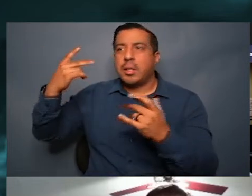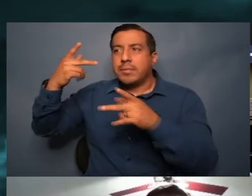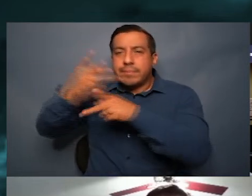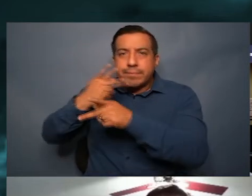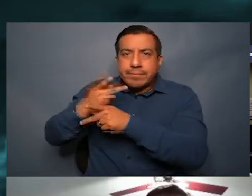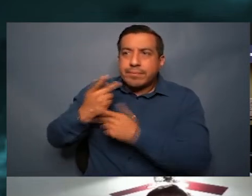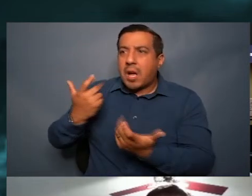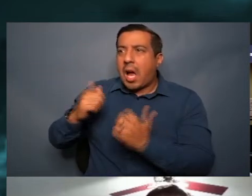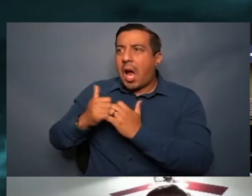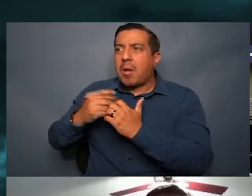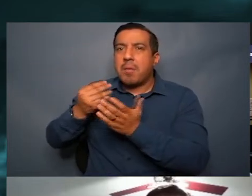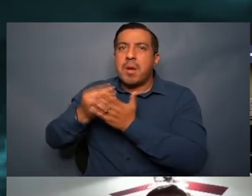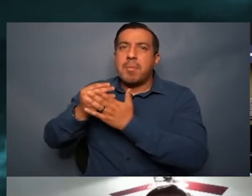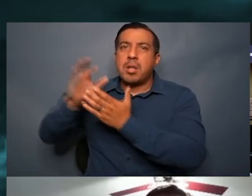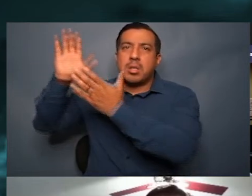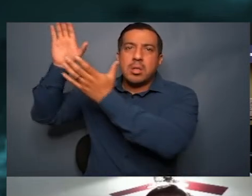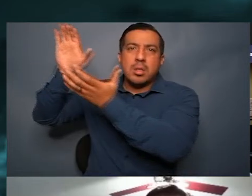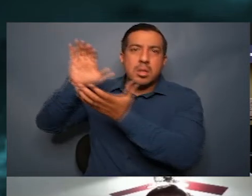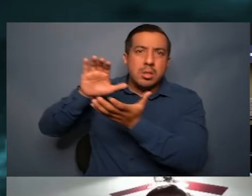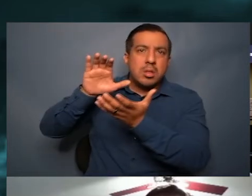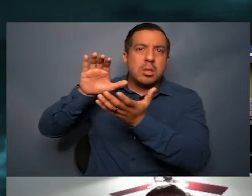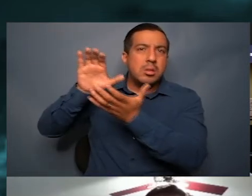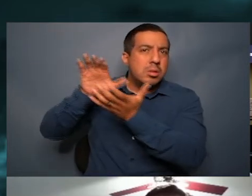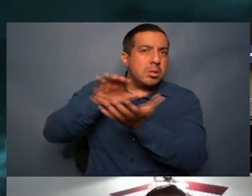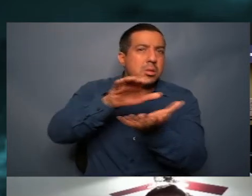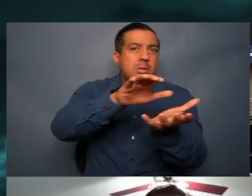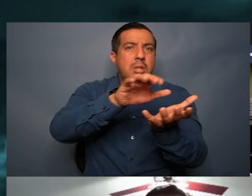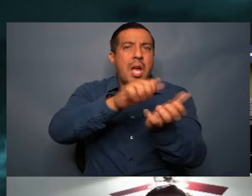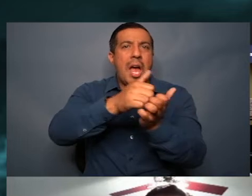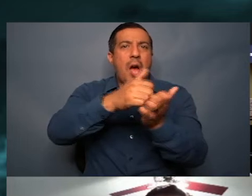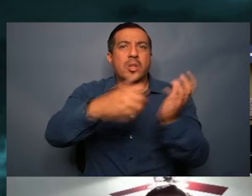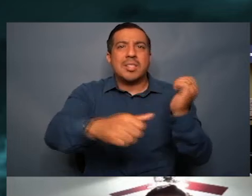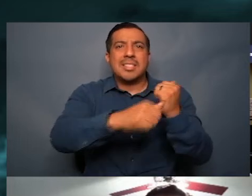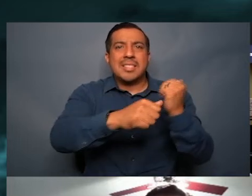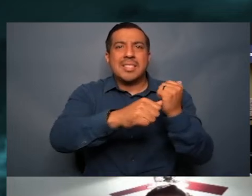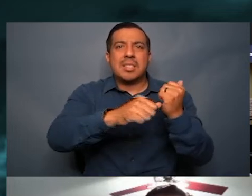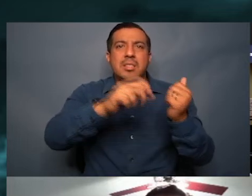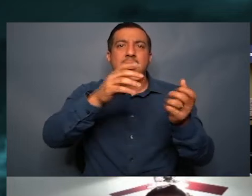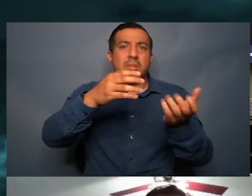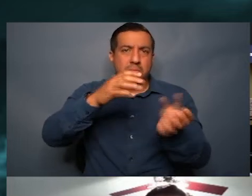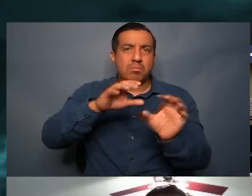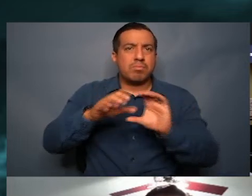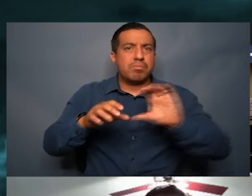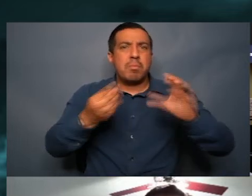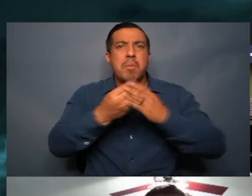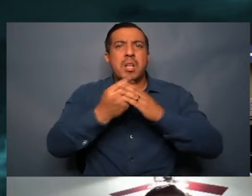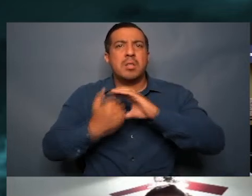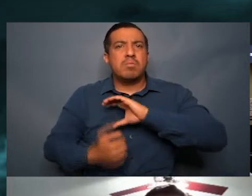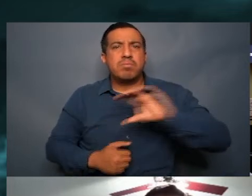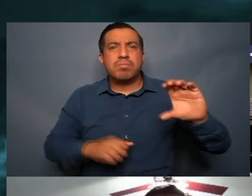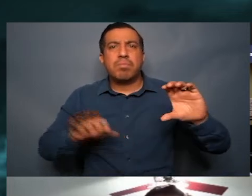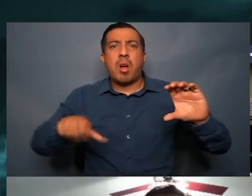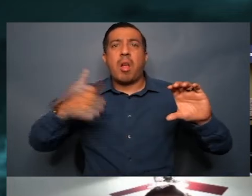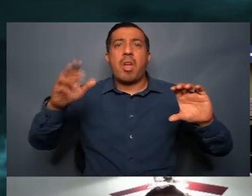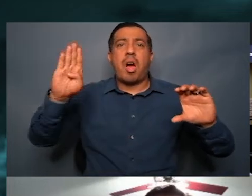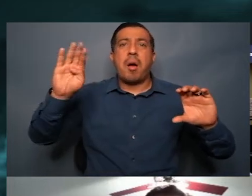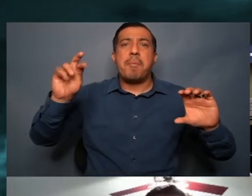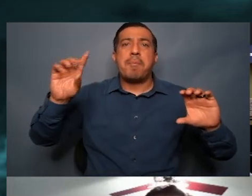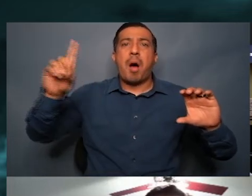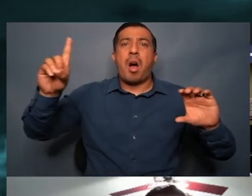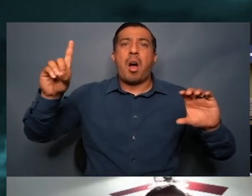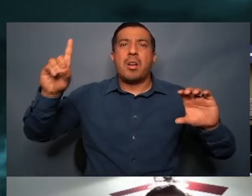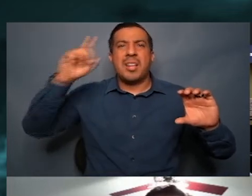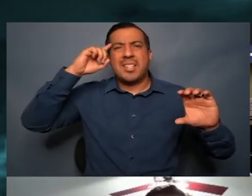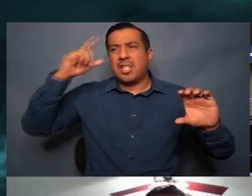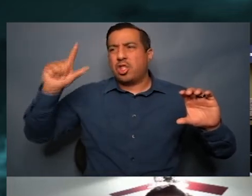streams that could come down to assist and add additional funding on top of the bond funding that was passed